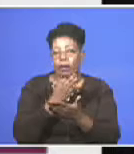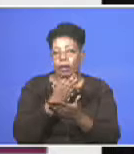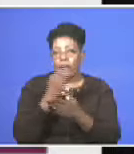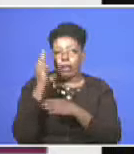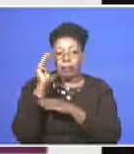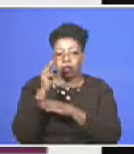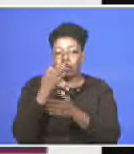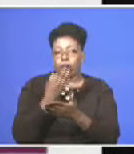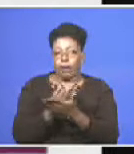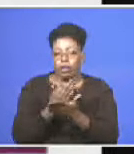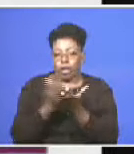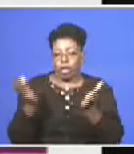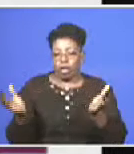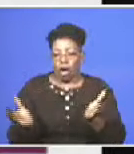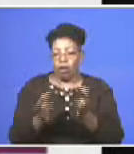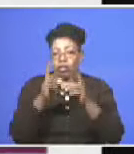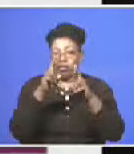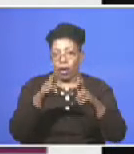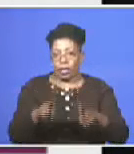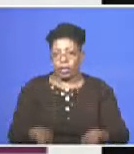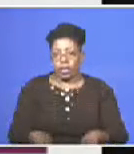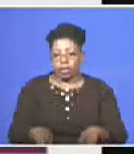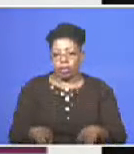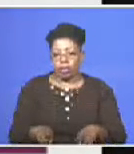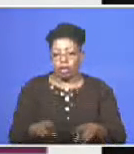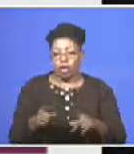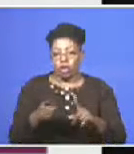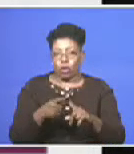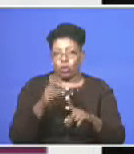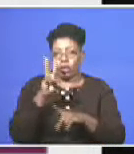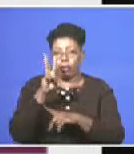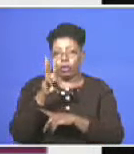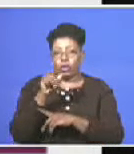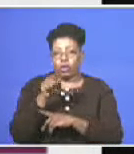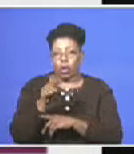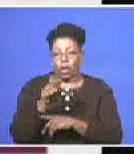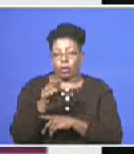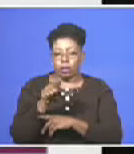Peter Turnquest, encourages residents to log on to